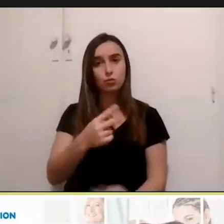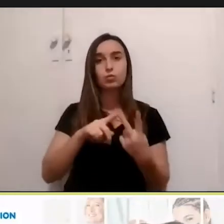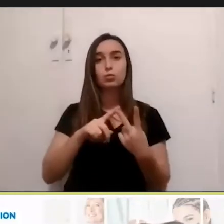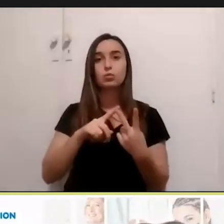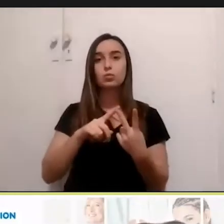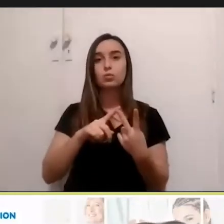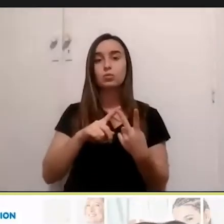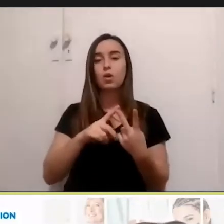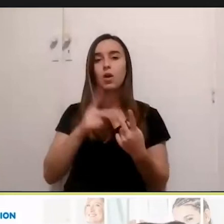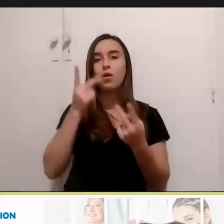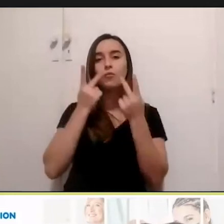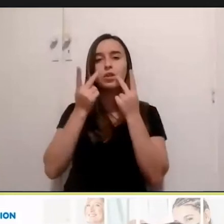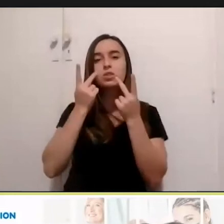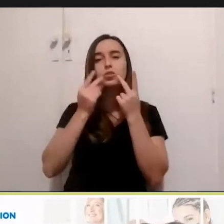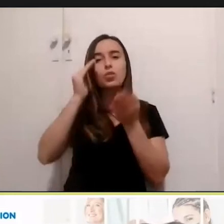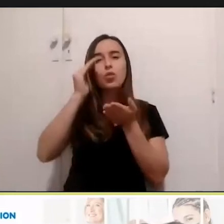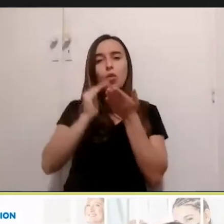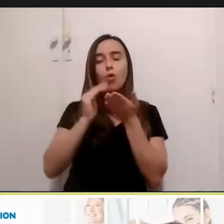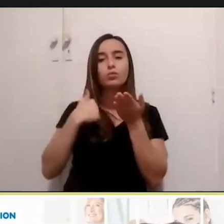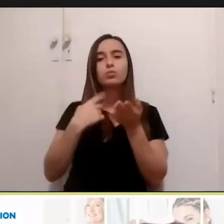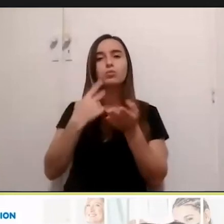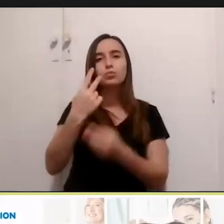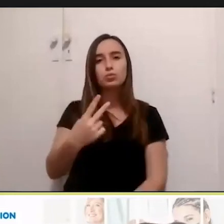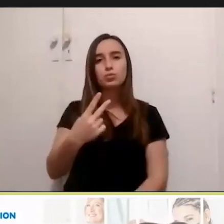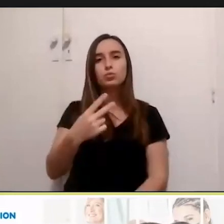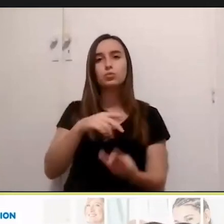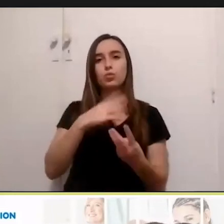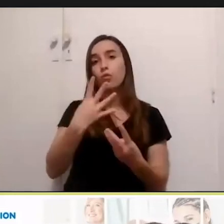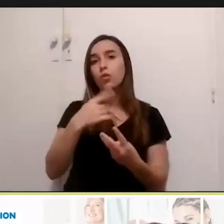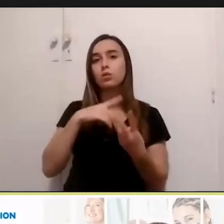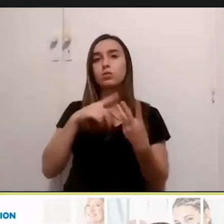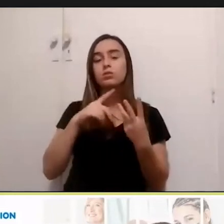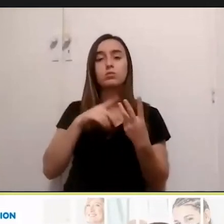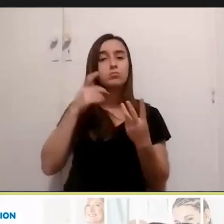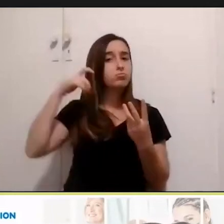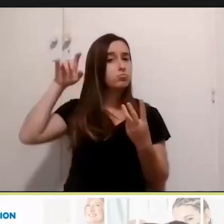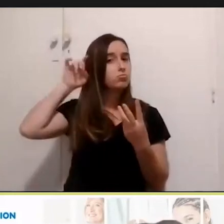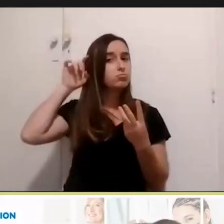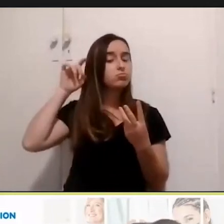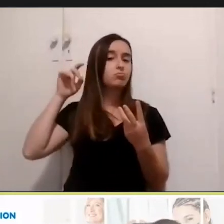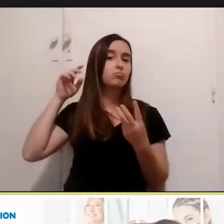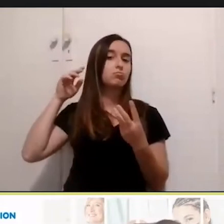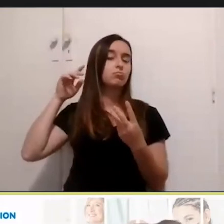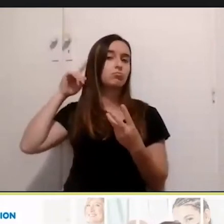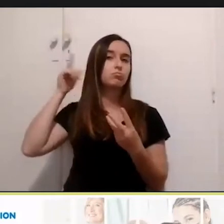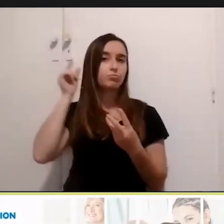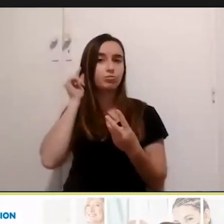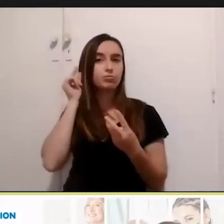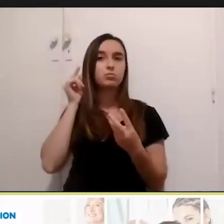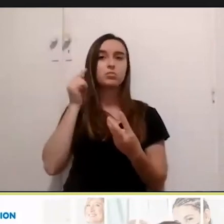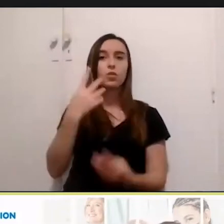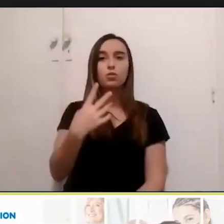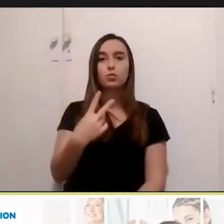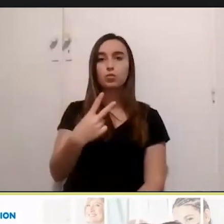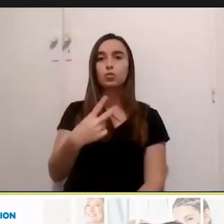with low vision, 2 users with hearing impairments, from deafness to hearing loss, 1 user